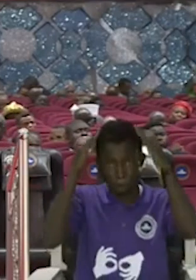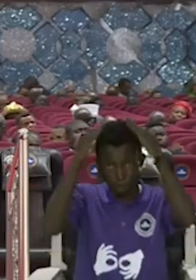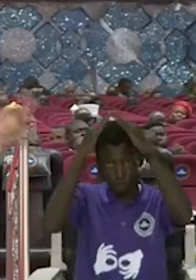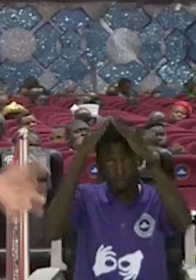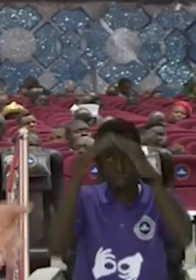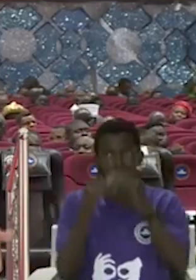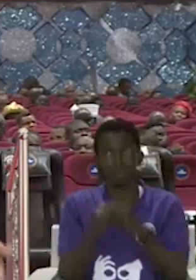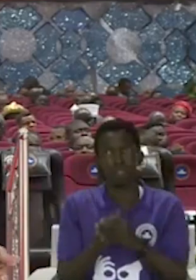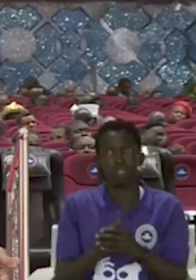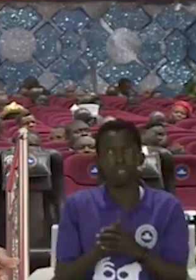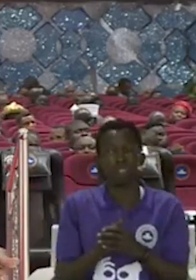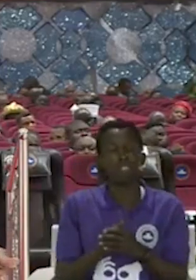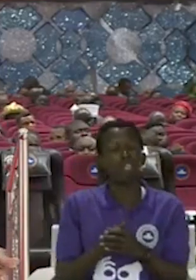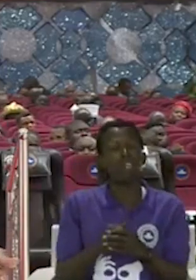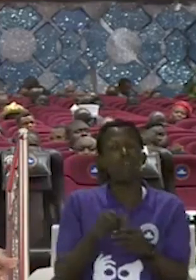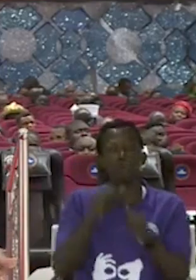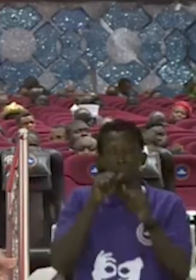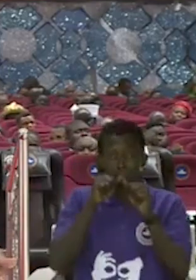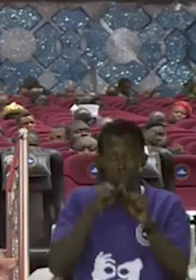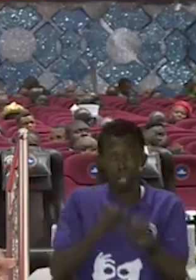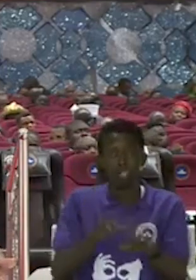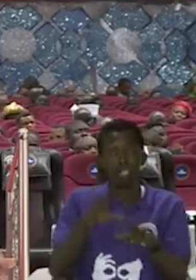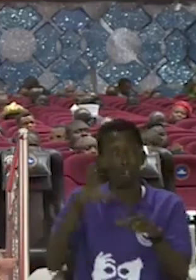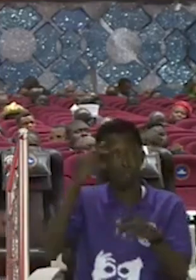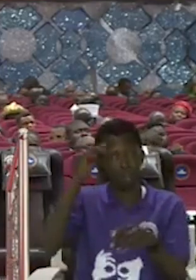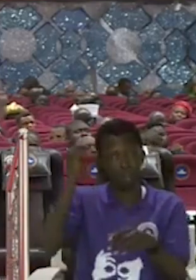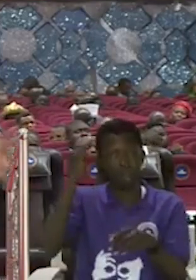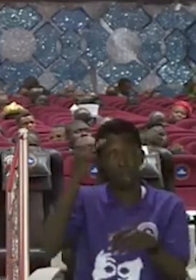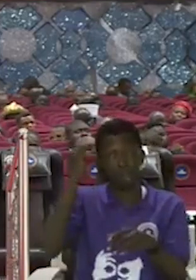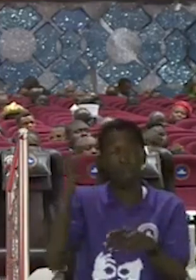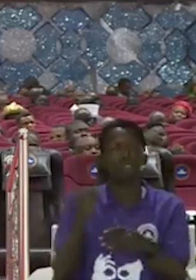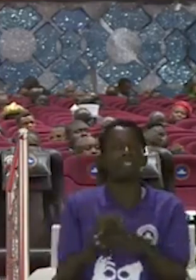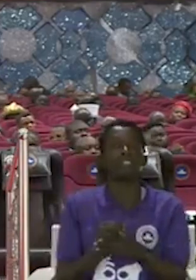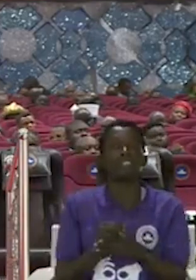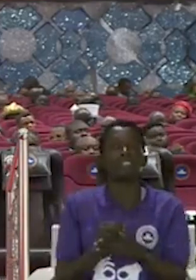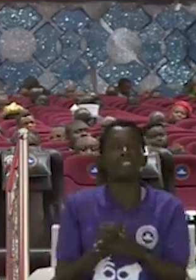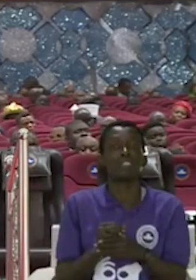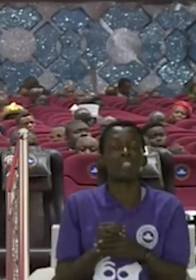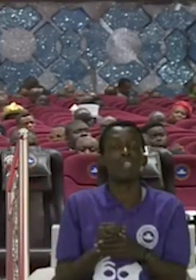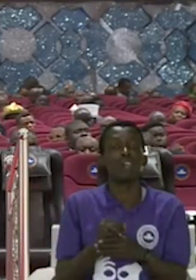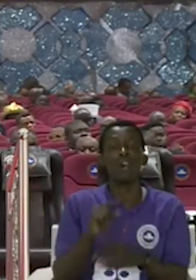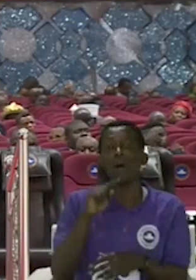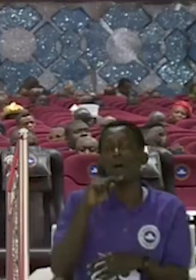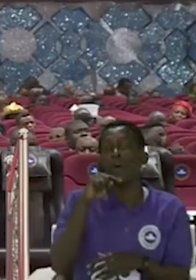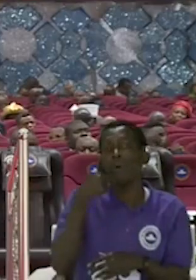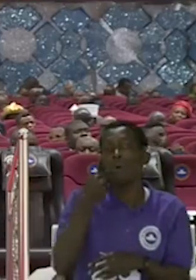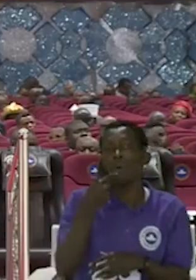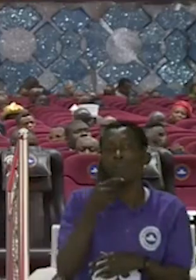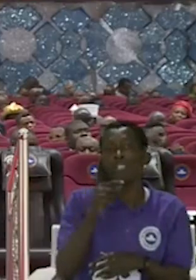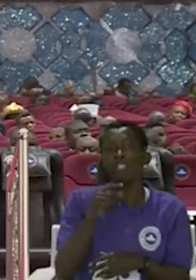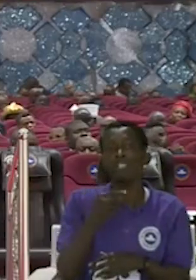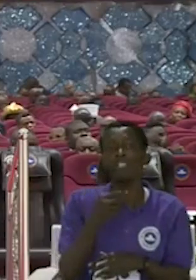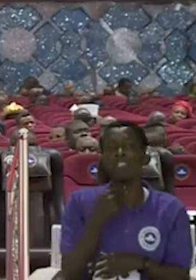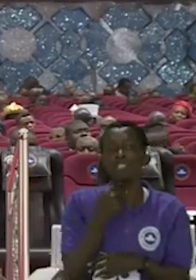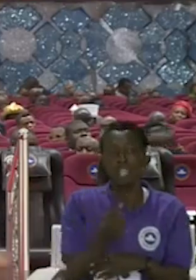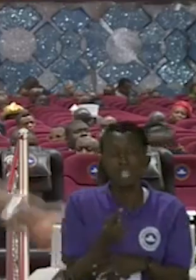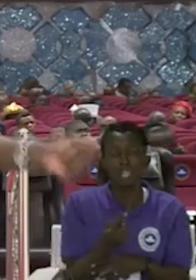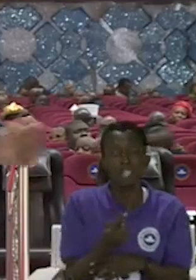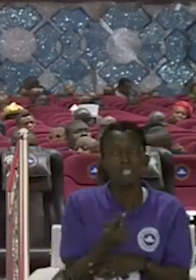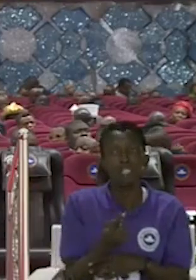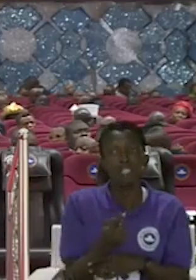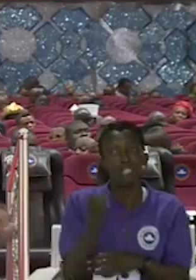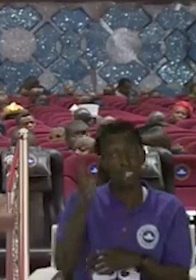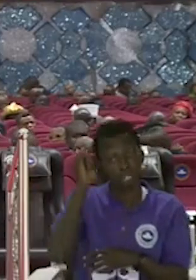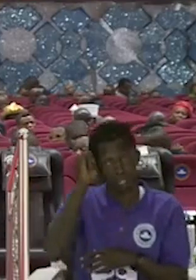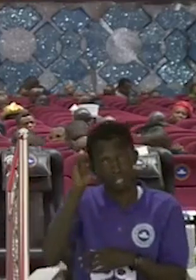He too is of blessed memory now. Who said he too will gather